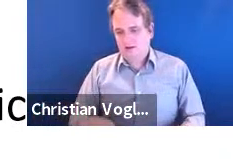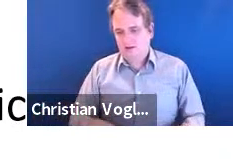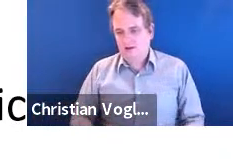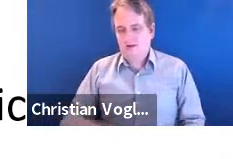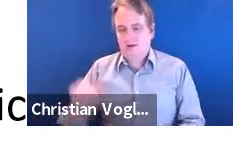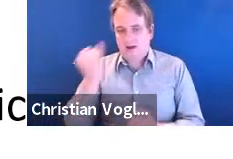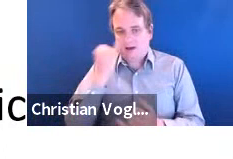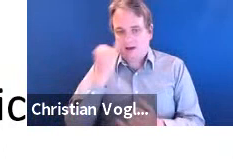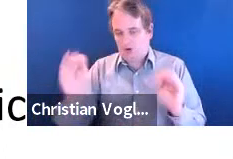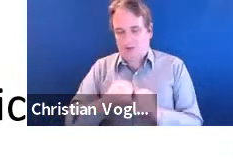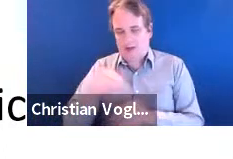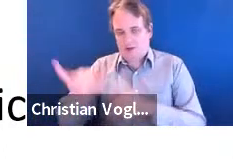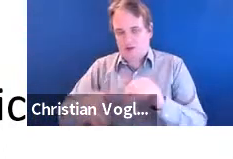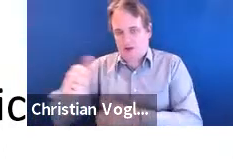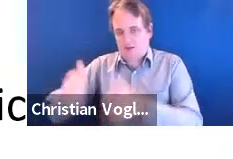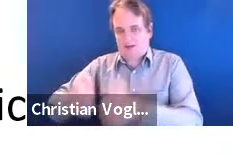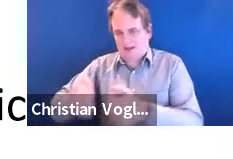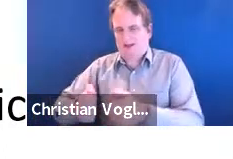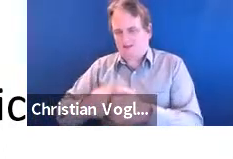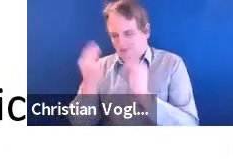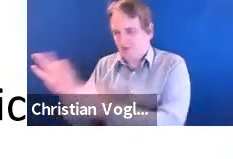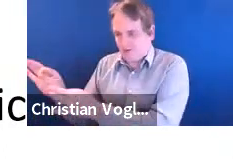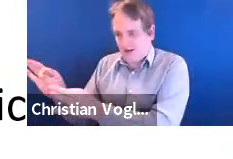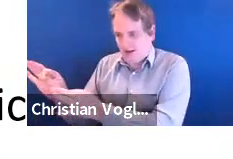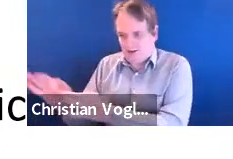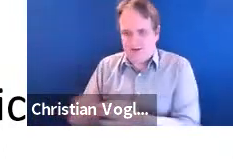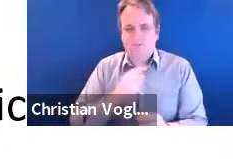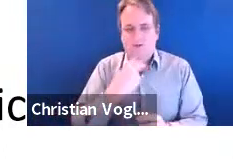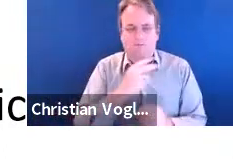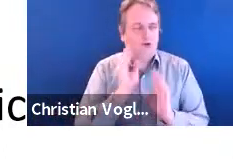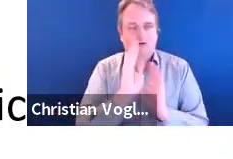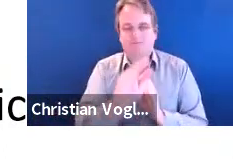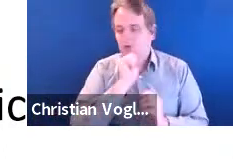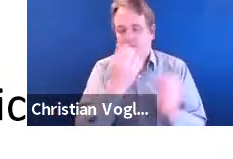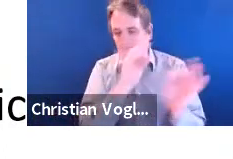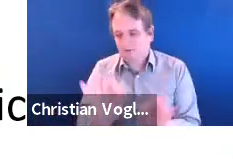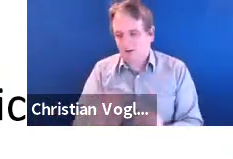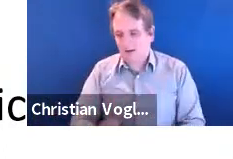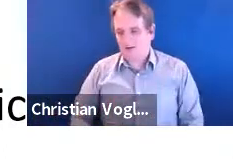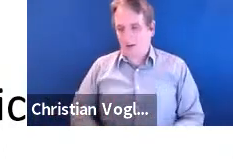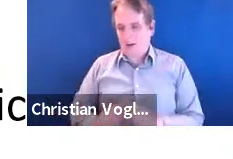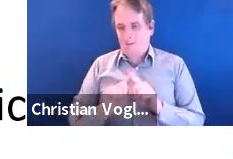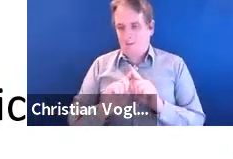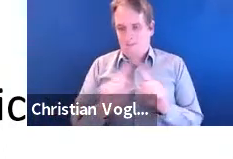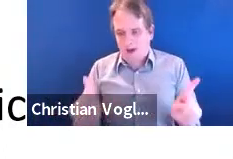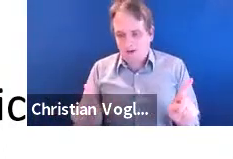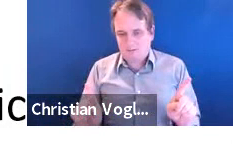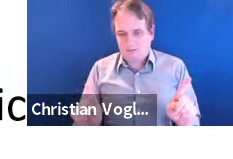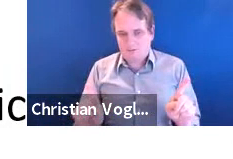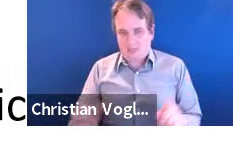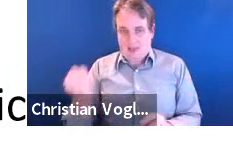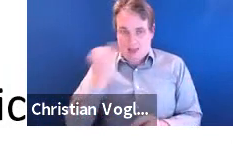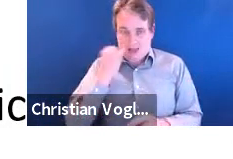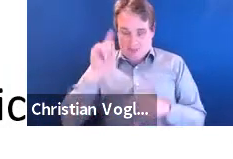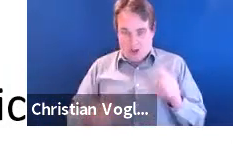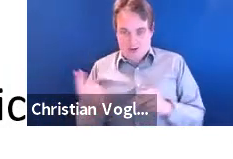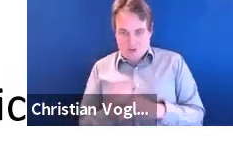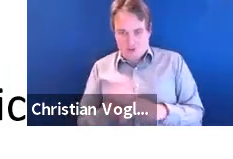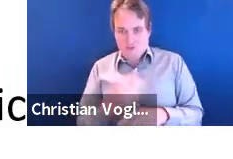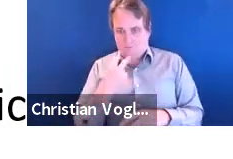might if you were looking at a keyboard to text. However,